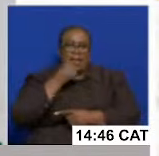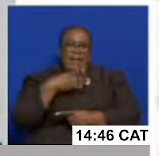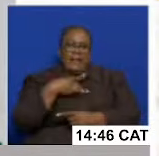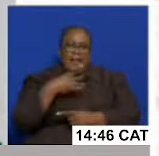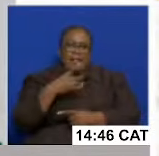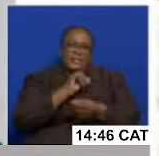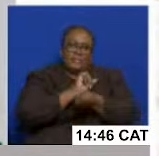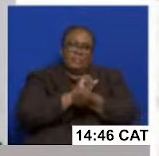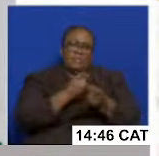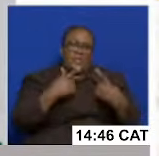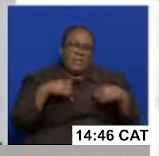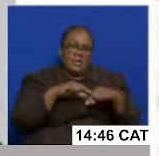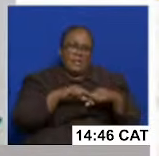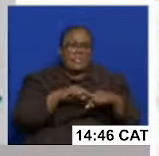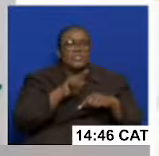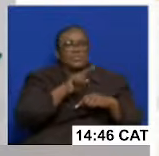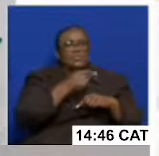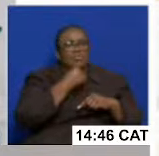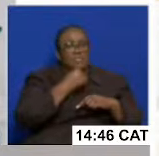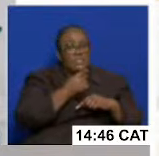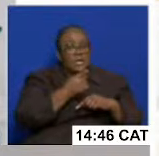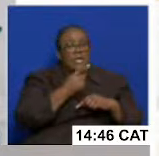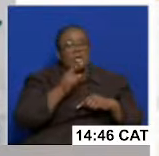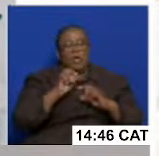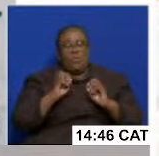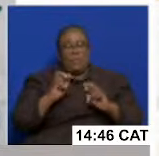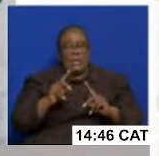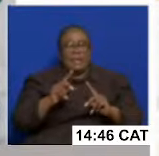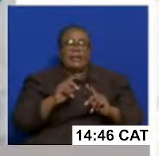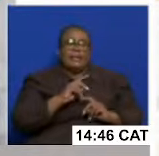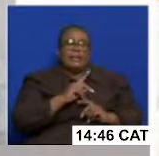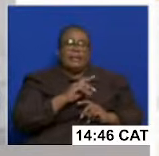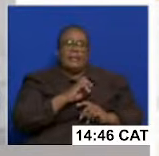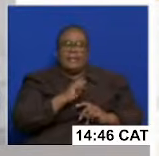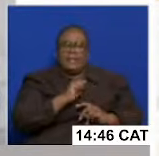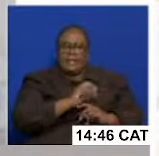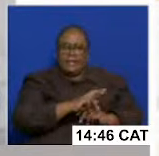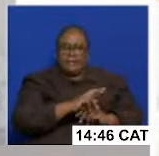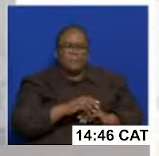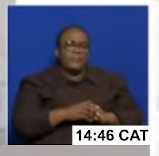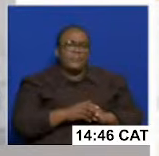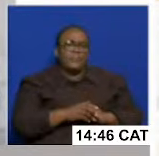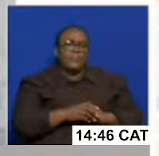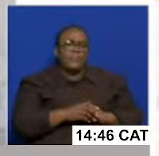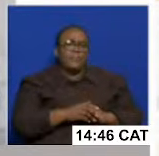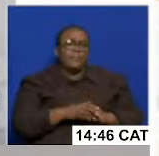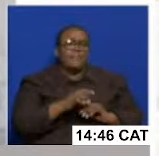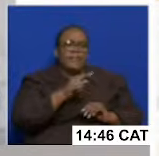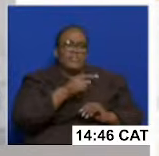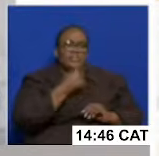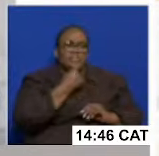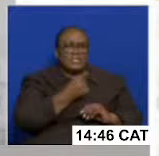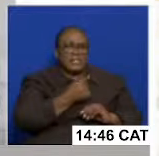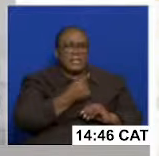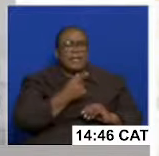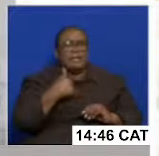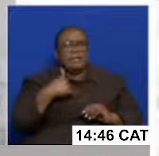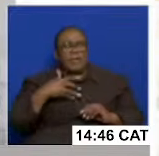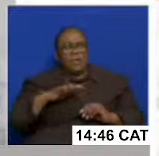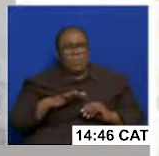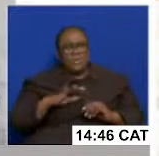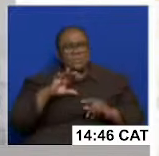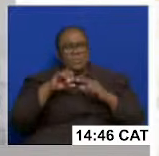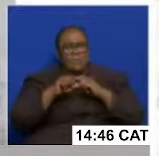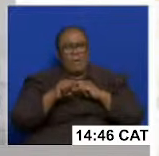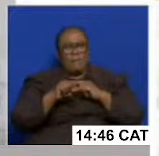She then says to you at the bottom of page 16, I want to first find out if it must be on a statement, because it